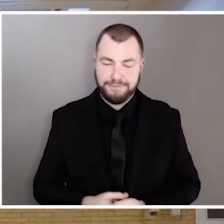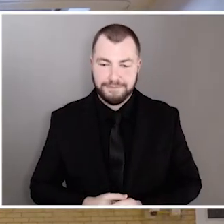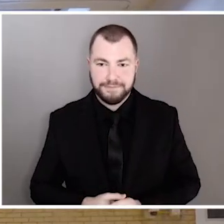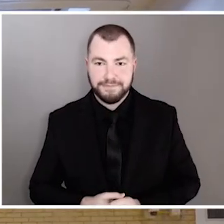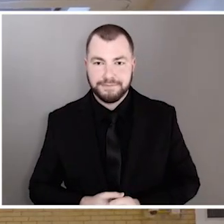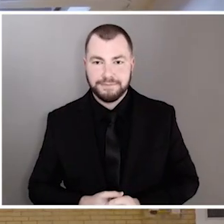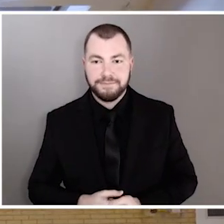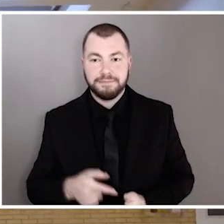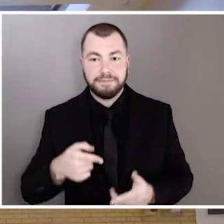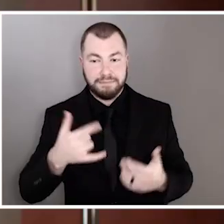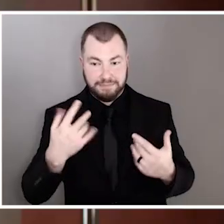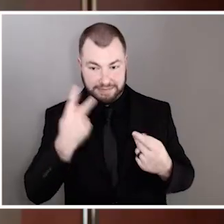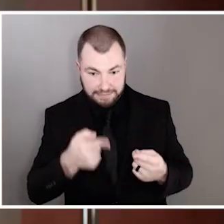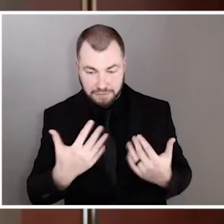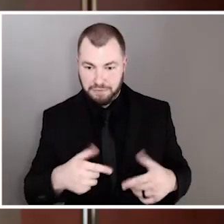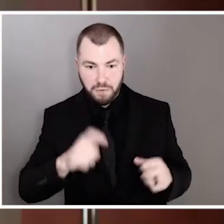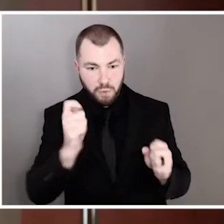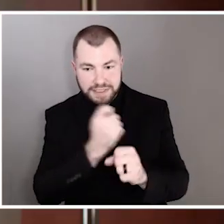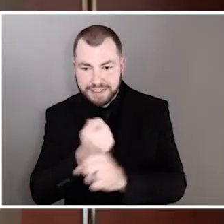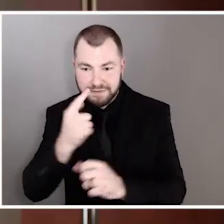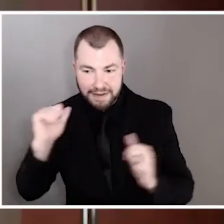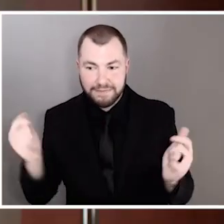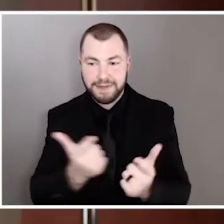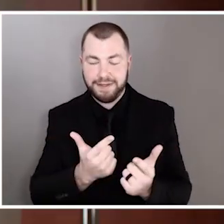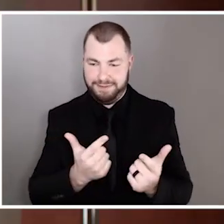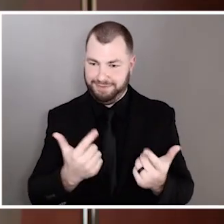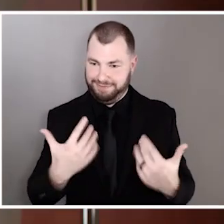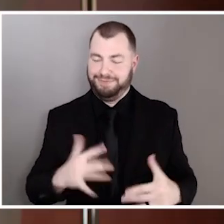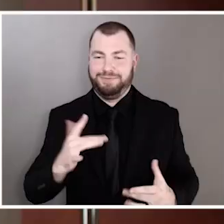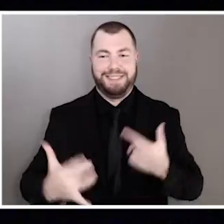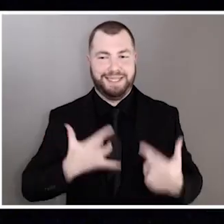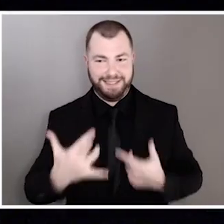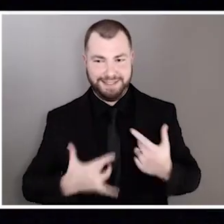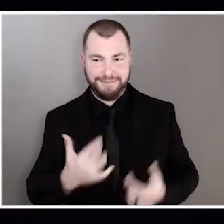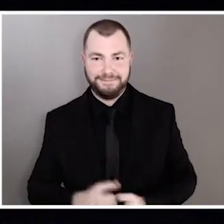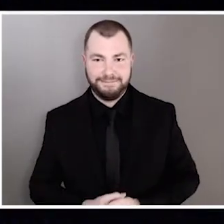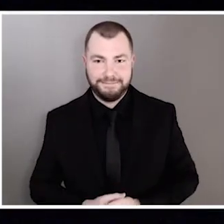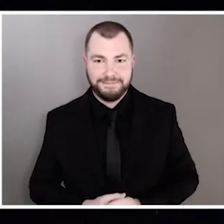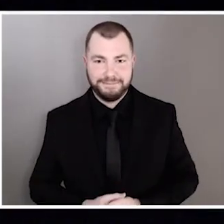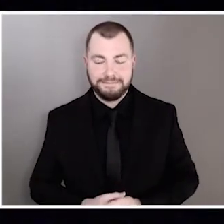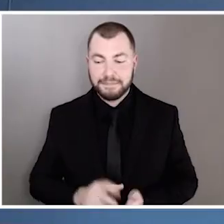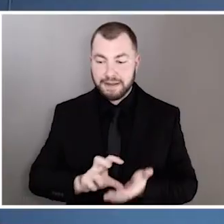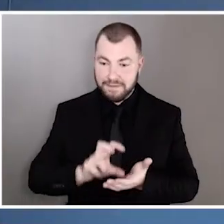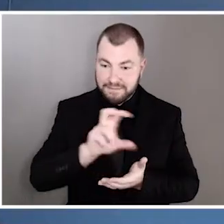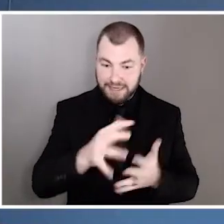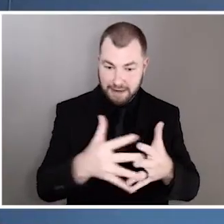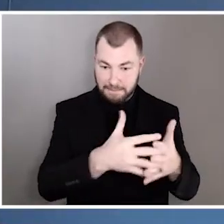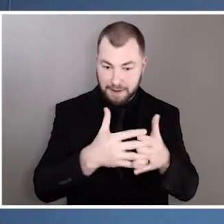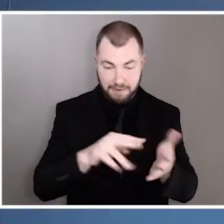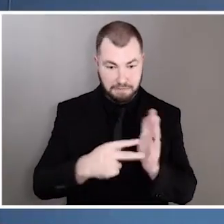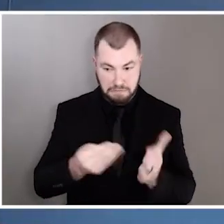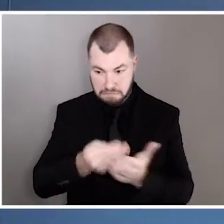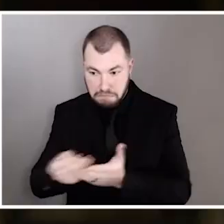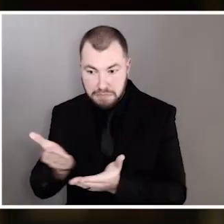To see this as wins for us all will be really, really exciting. Investing in America isn't